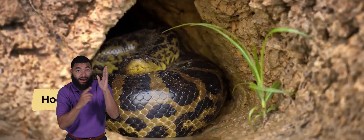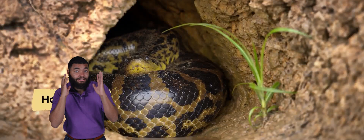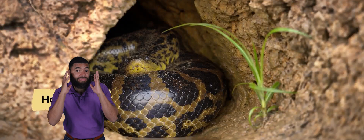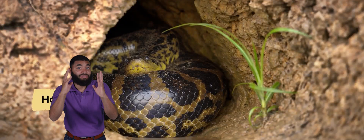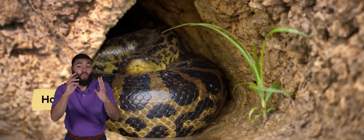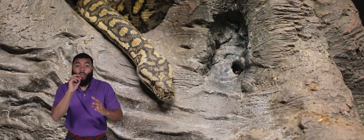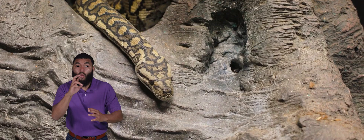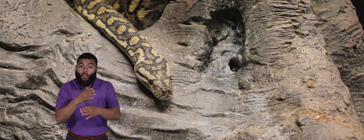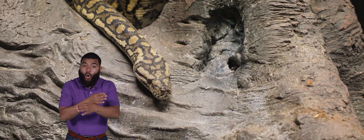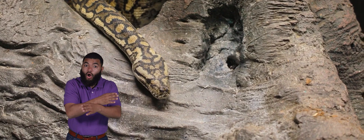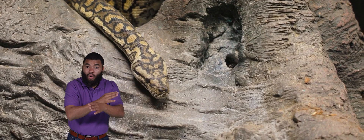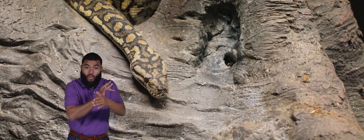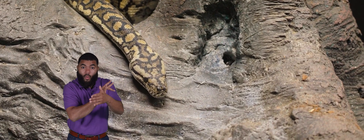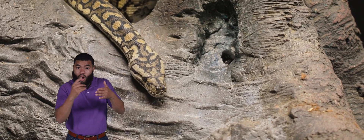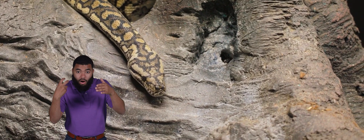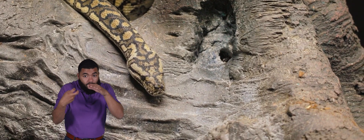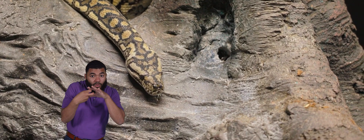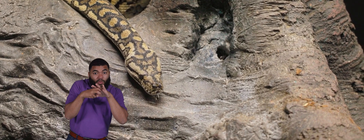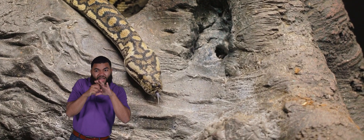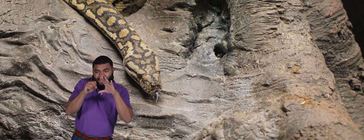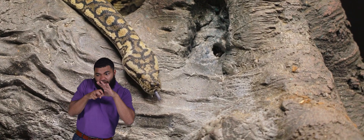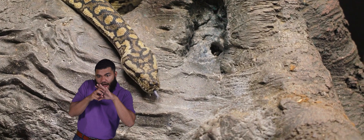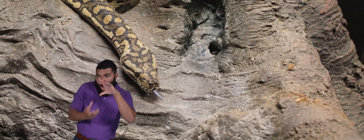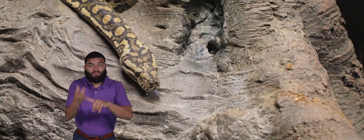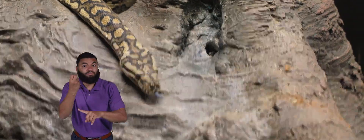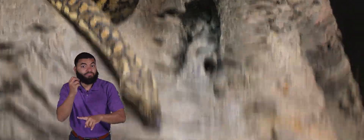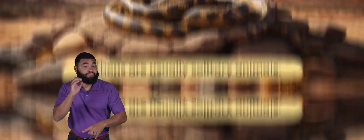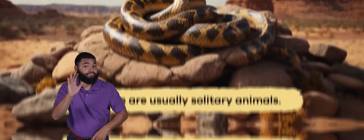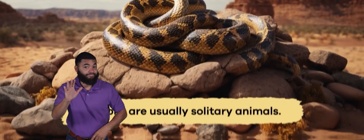hollow logs, where they can ambush their prey.